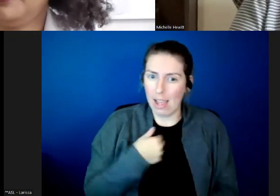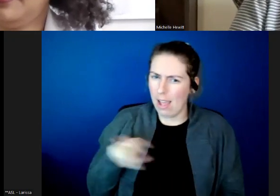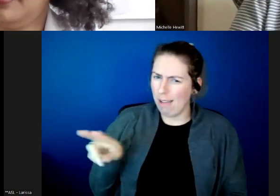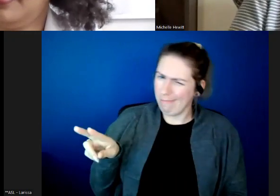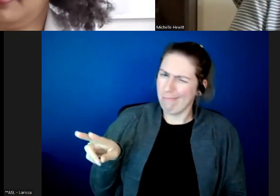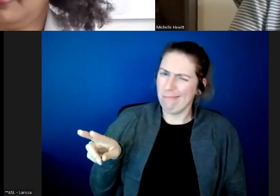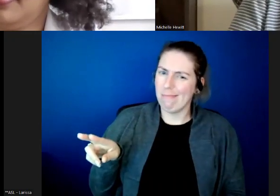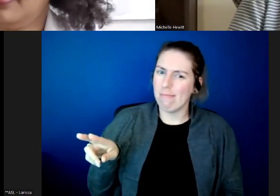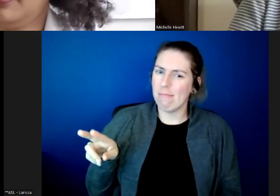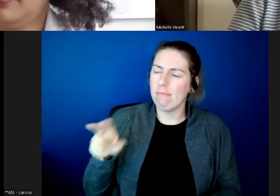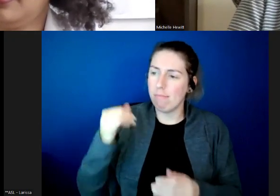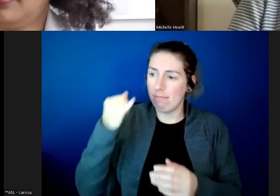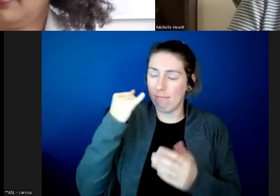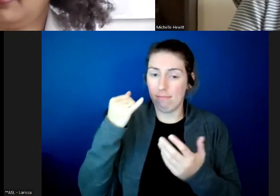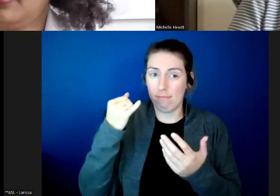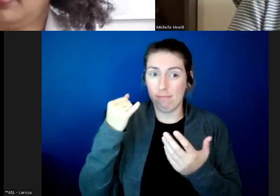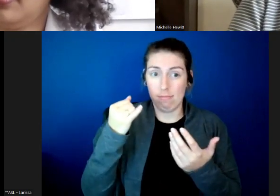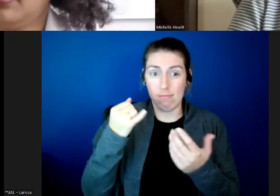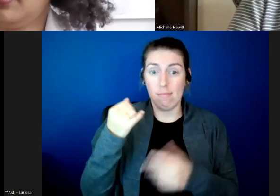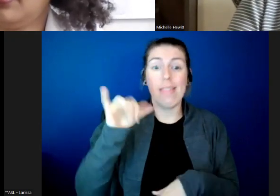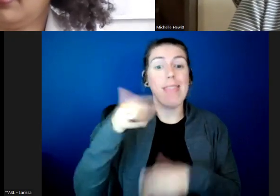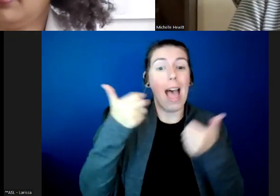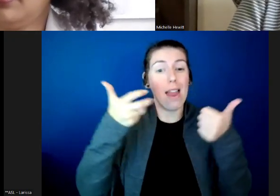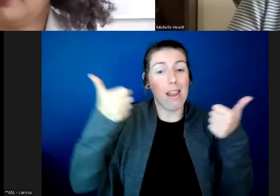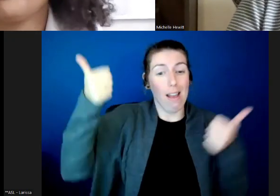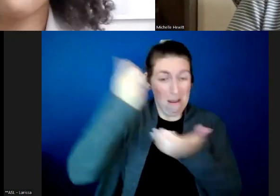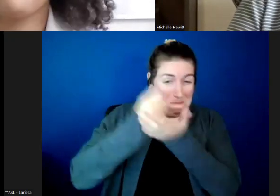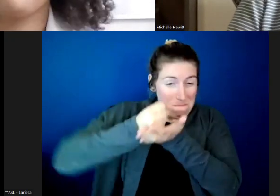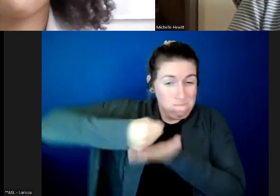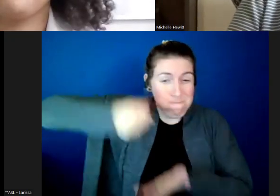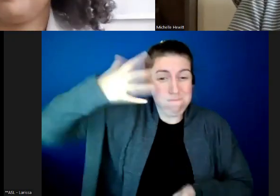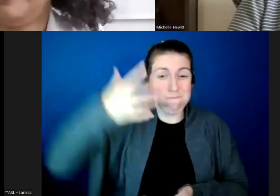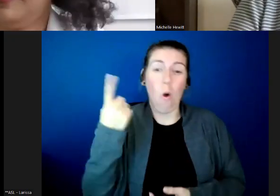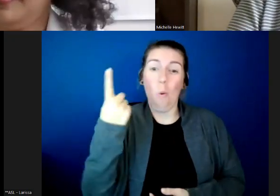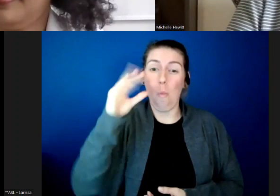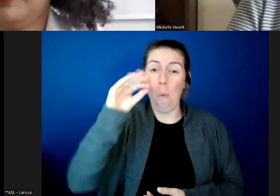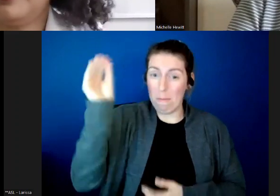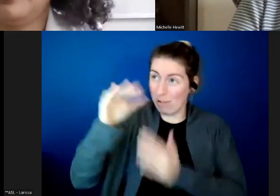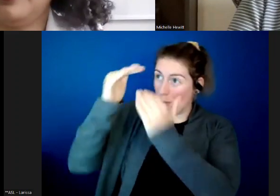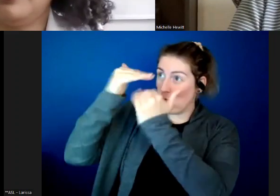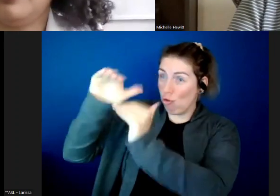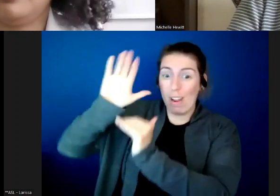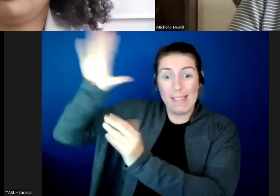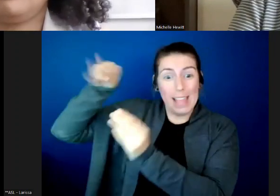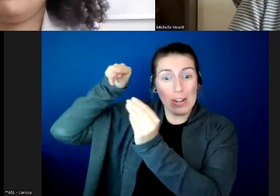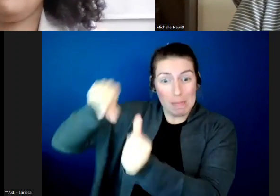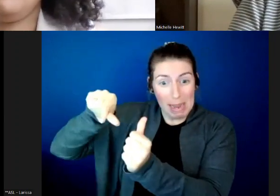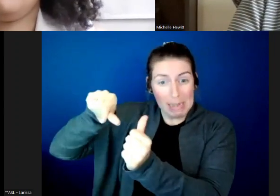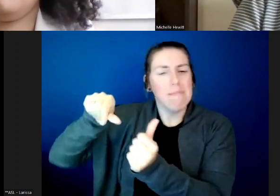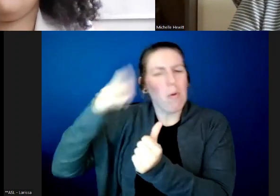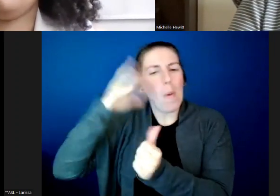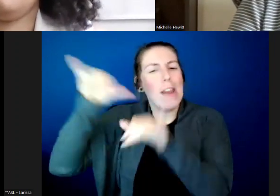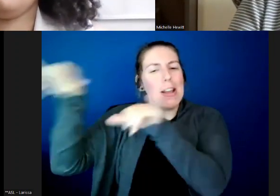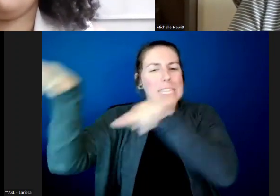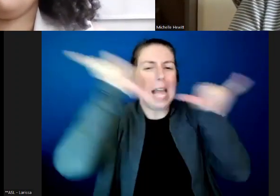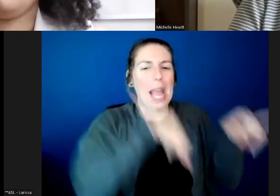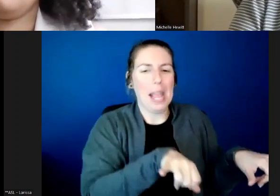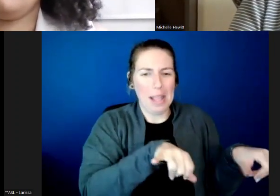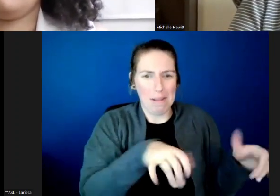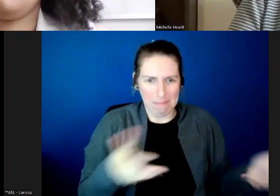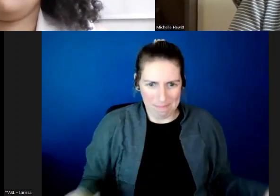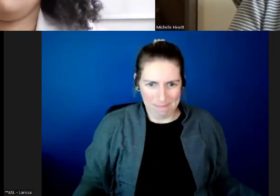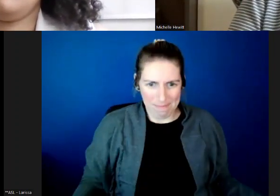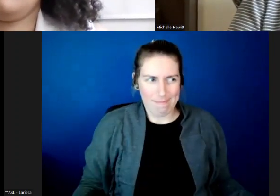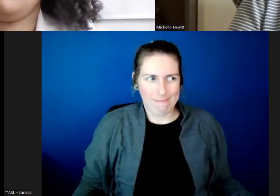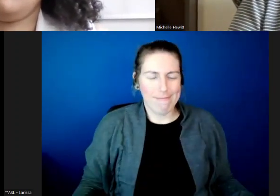there's restrictions on what the 1% can spend their money on, perhaps then we could talk about what the most vulnerable people in our country get to